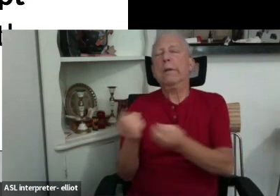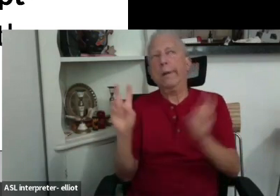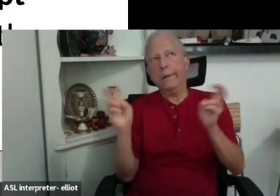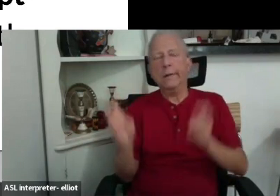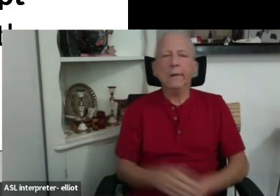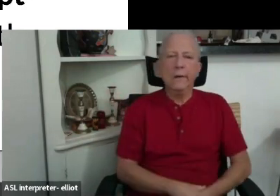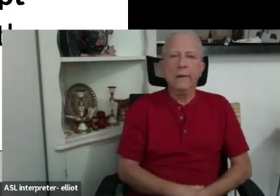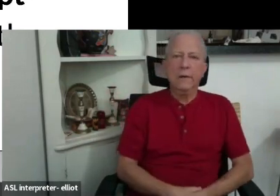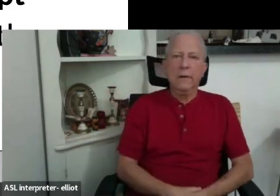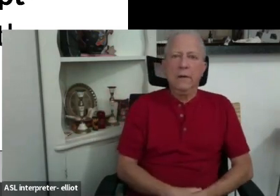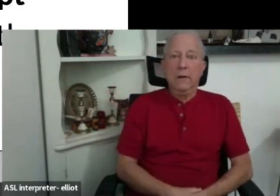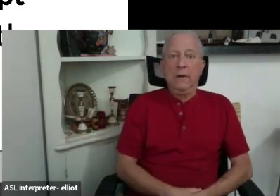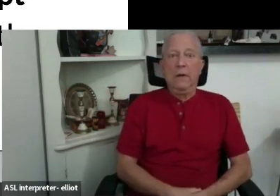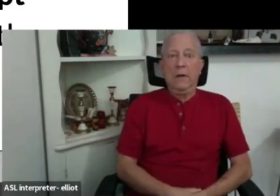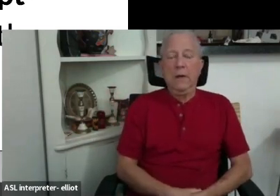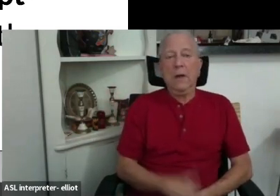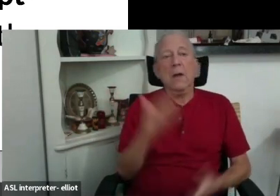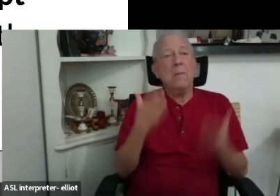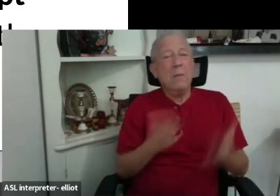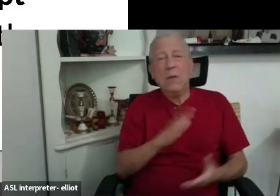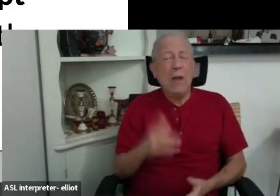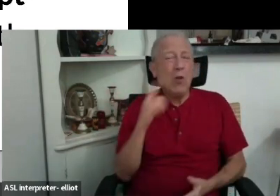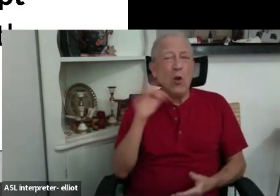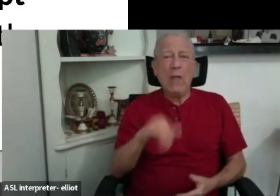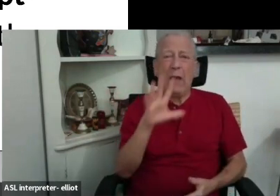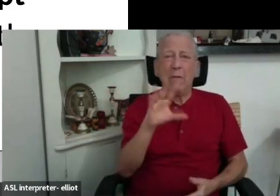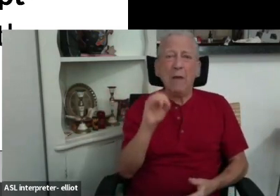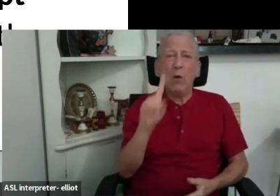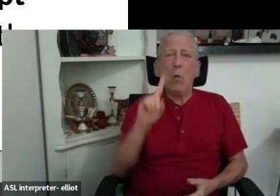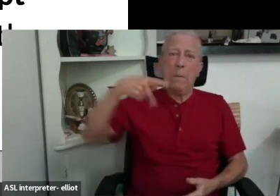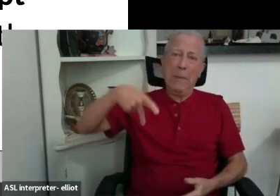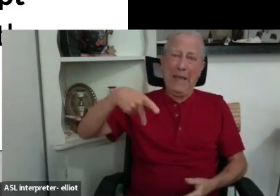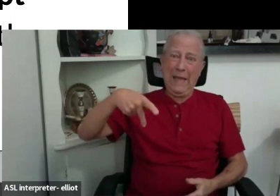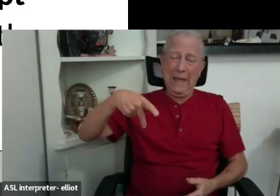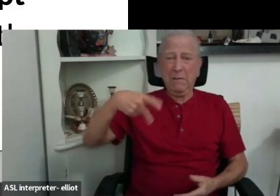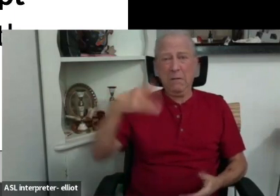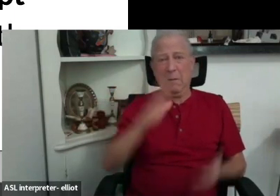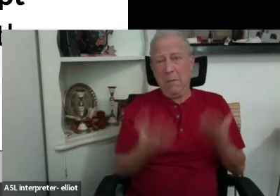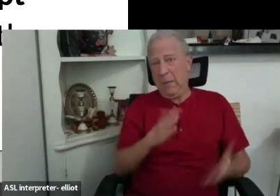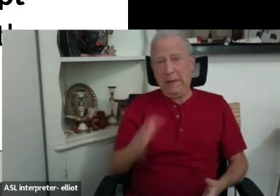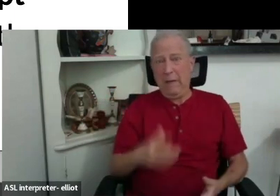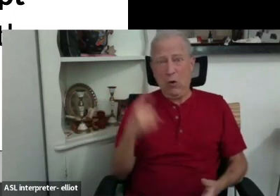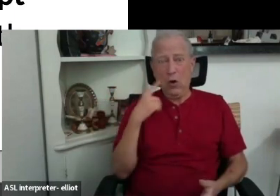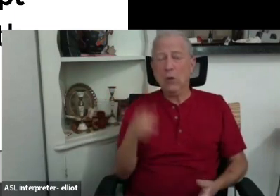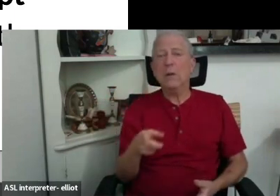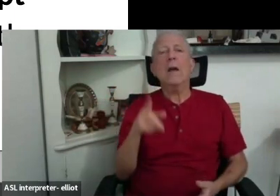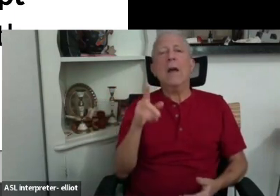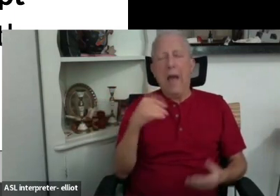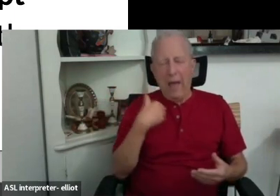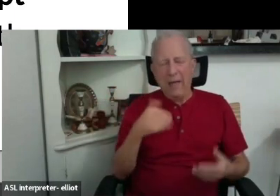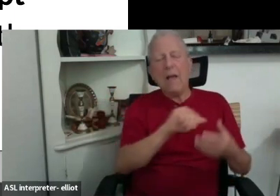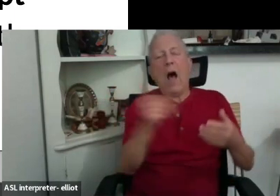So yeah, you might not have heard of the Section 501(p) before. It's another section of,